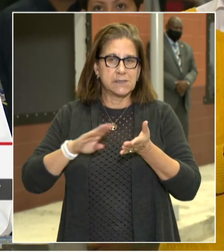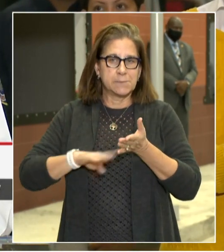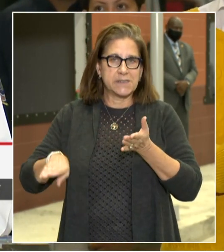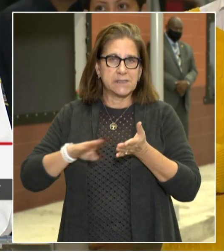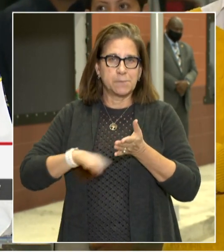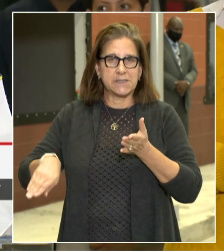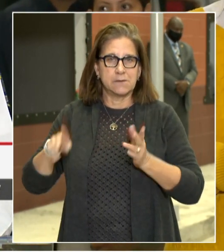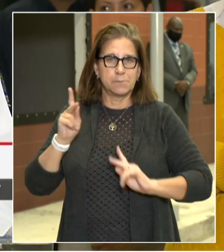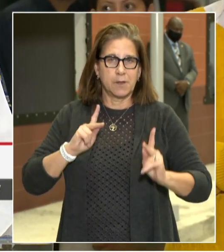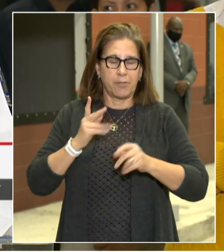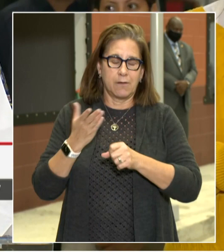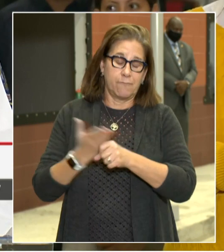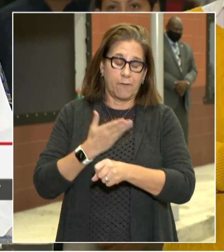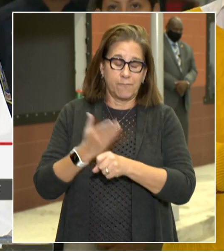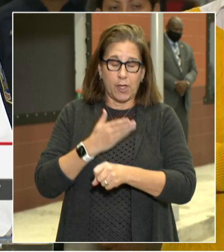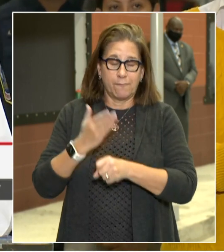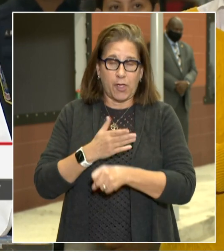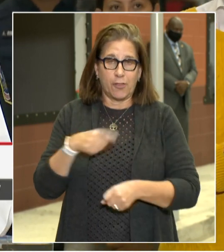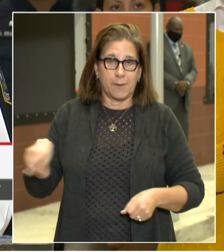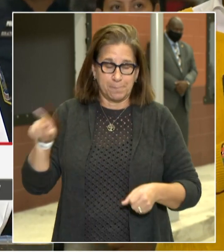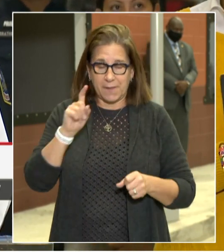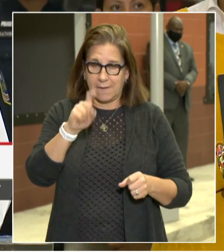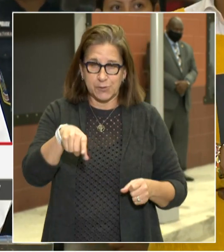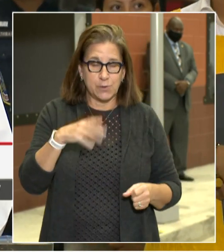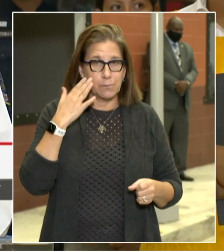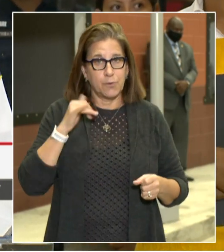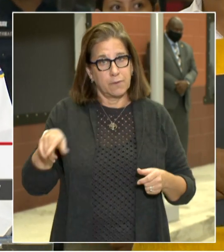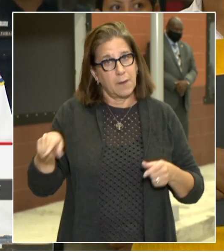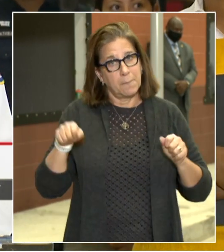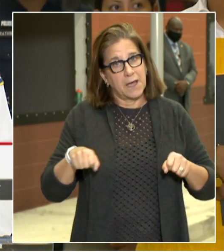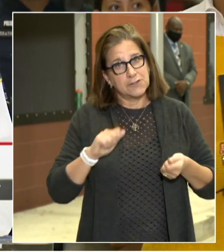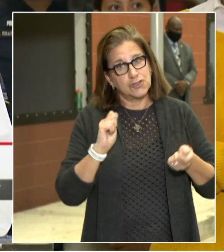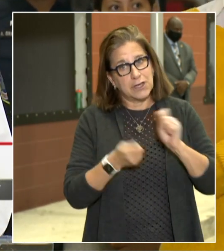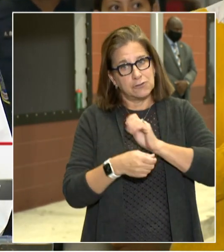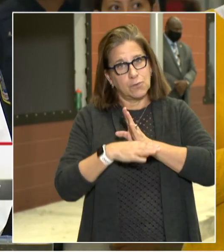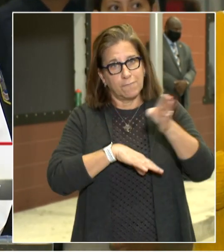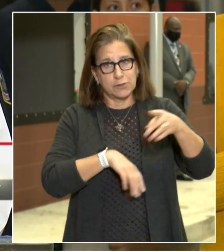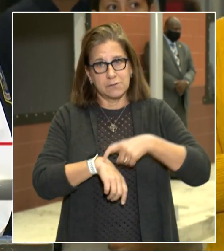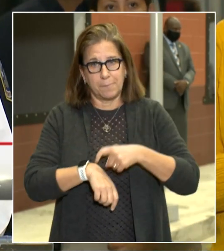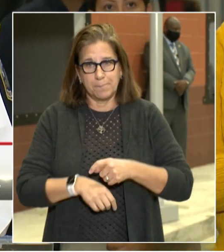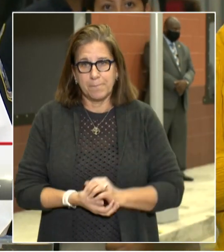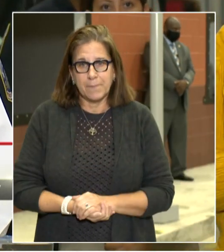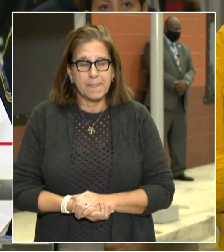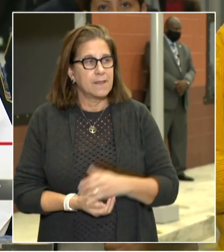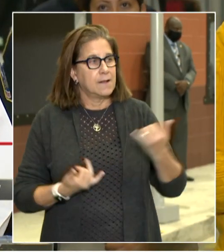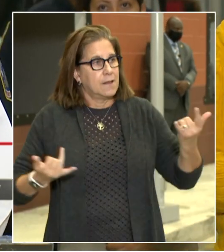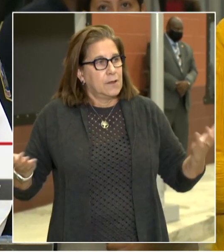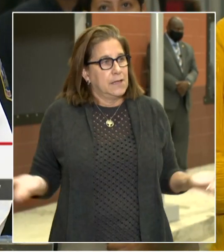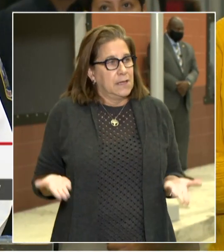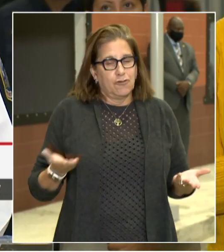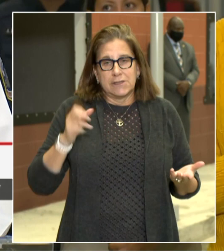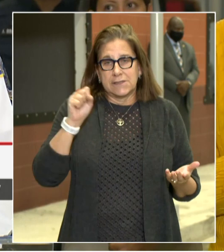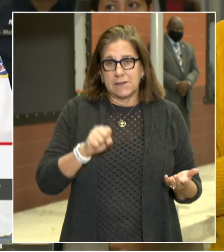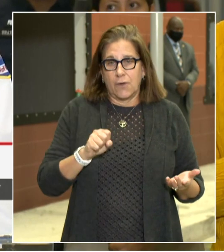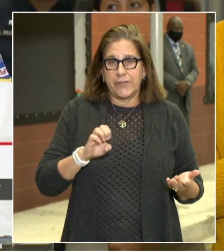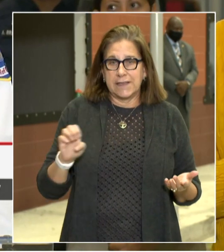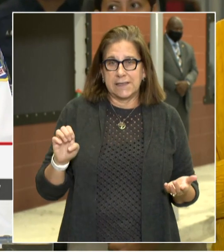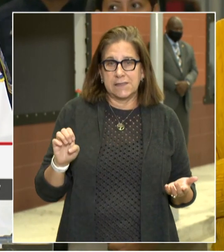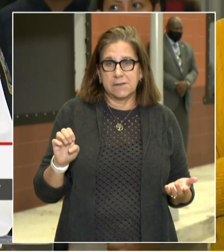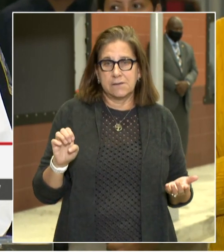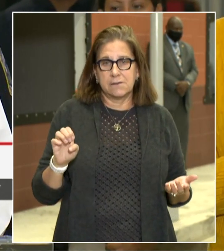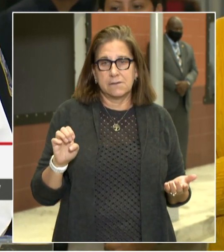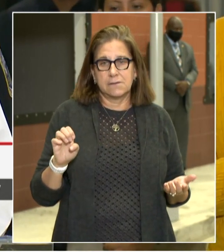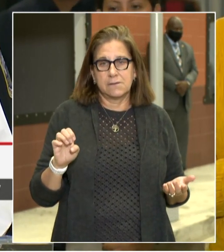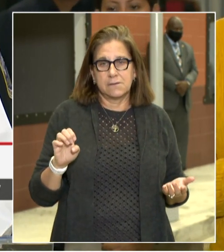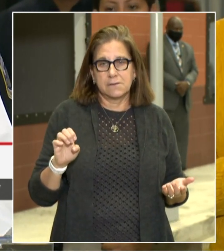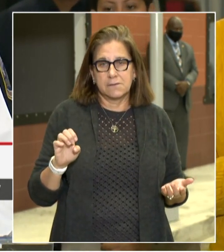sir. Yep. So 12th Street Southeast, Yes. Watkins Elementary School's right there. You Yes. had October 6th, a homicide across